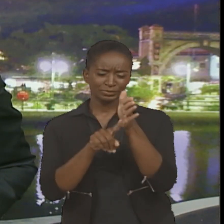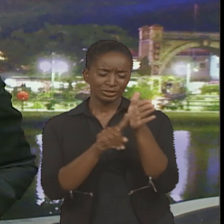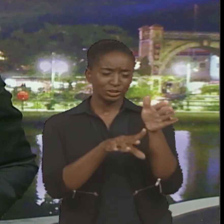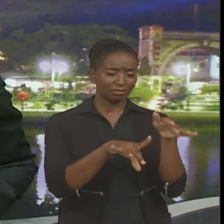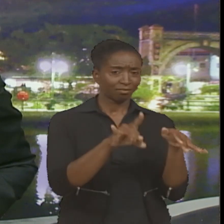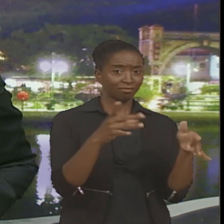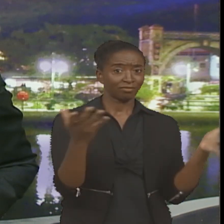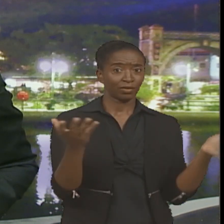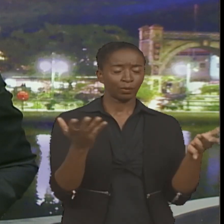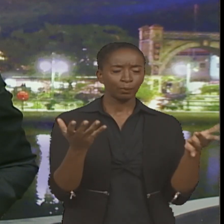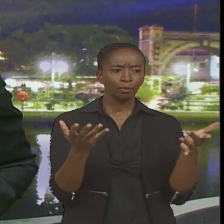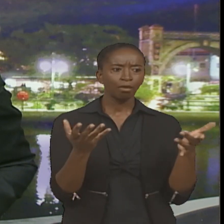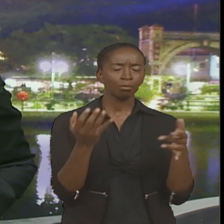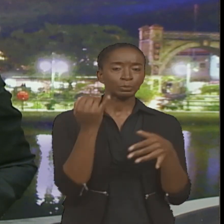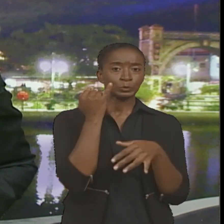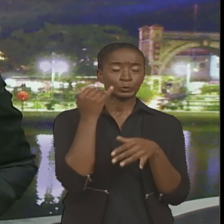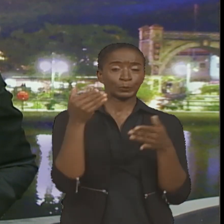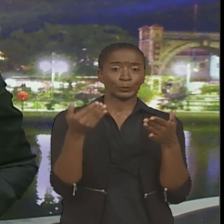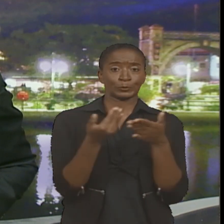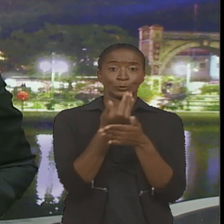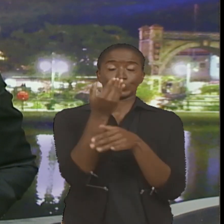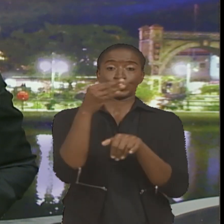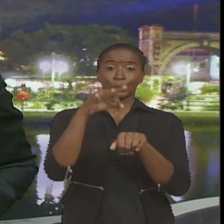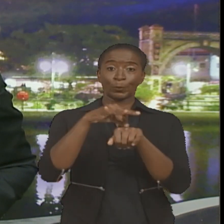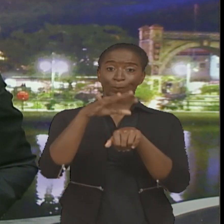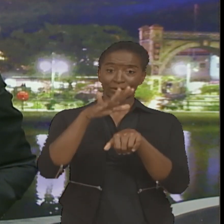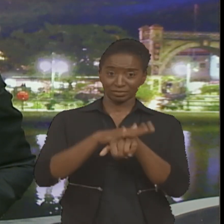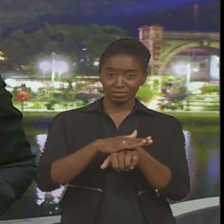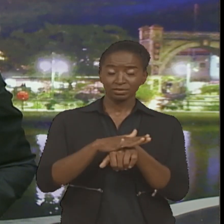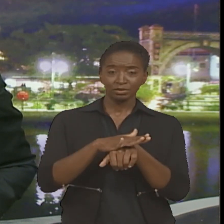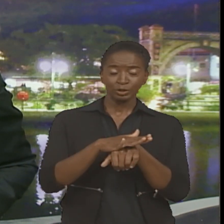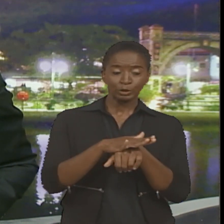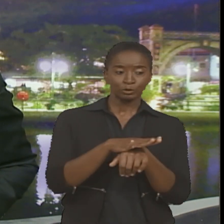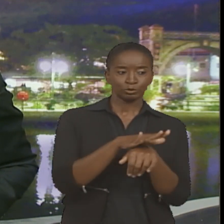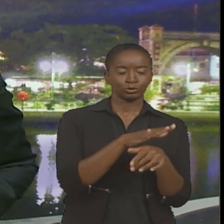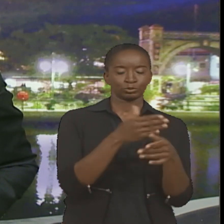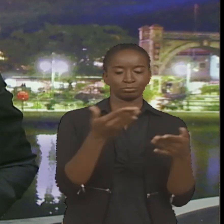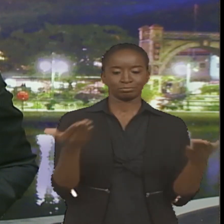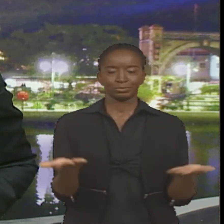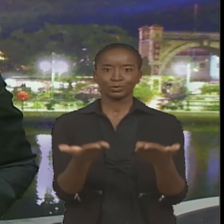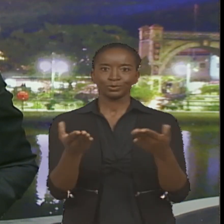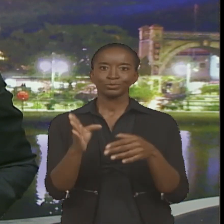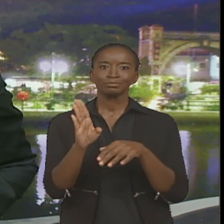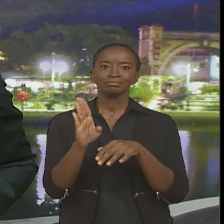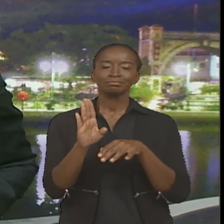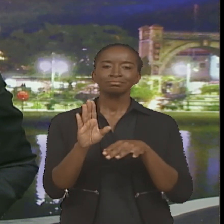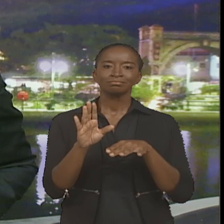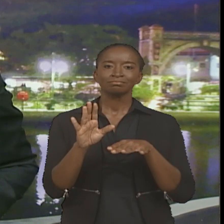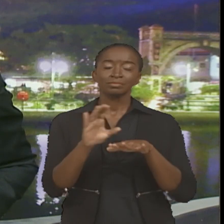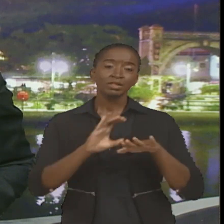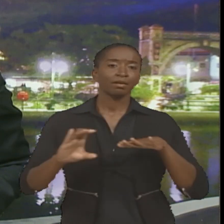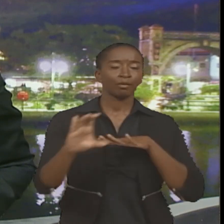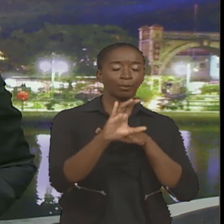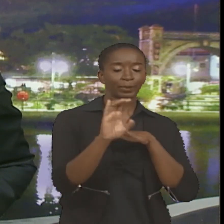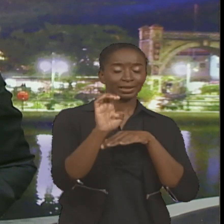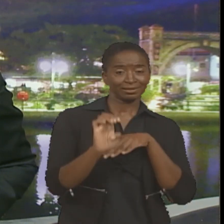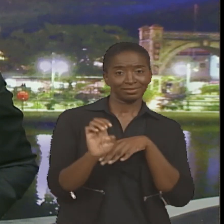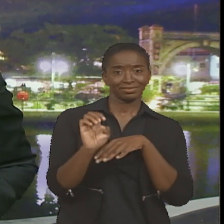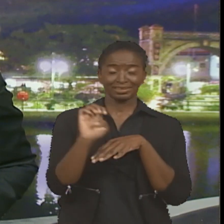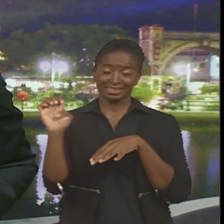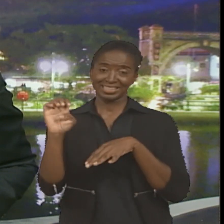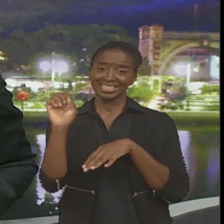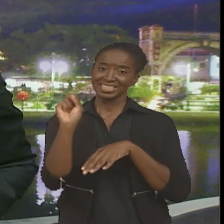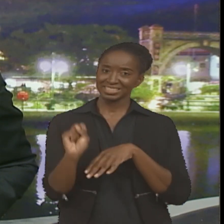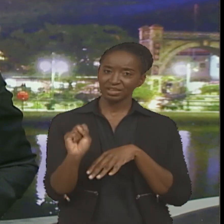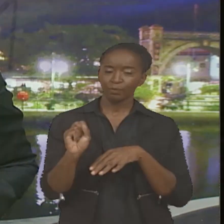be conducted to determine if a new species of disease-carrying mosquito has made its way to the eastern and southern Caribbean.